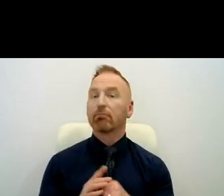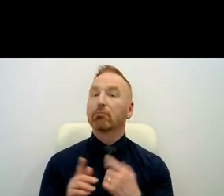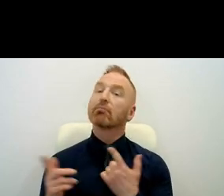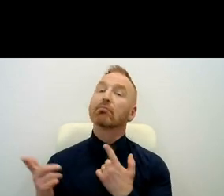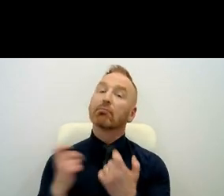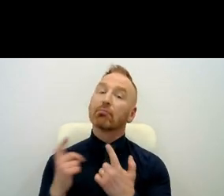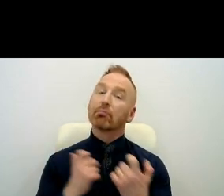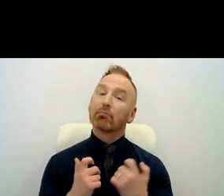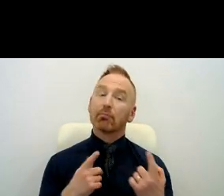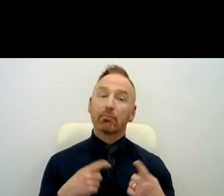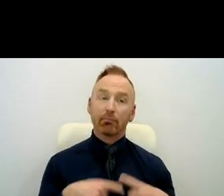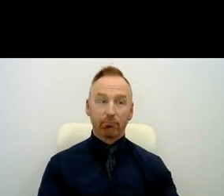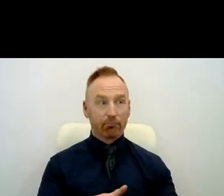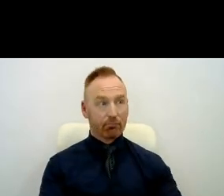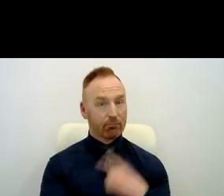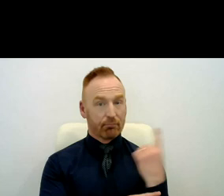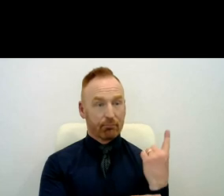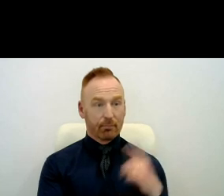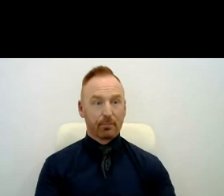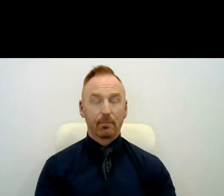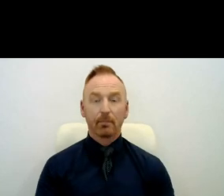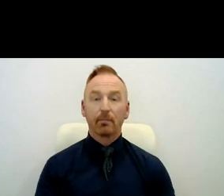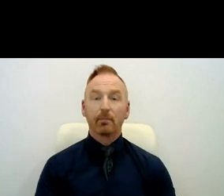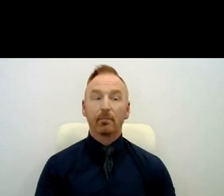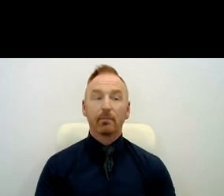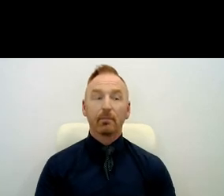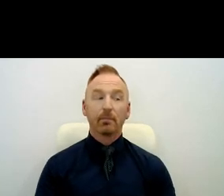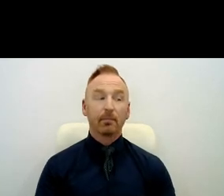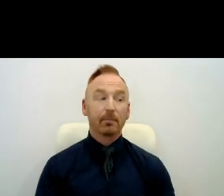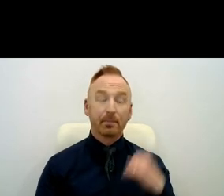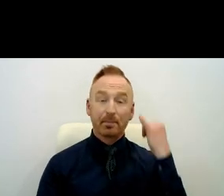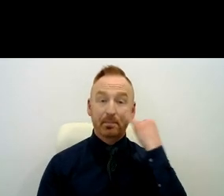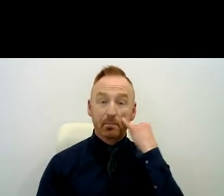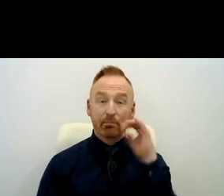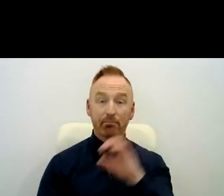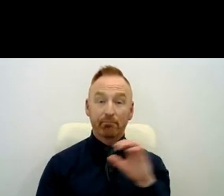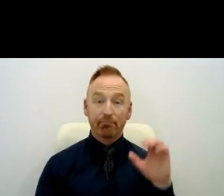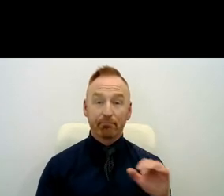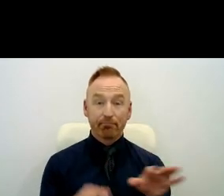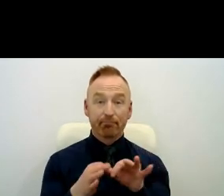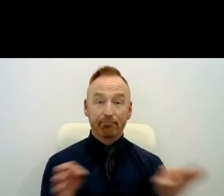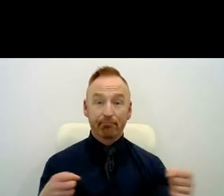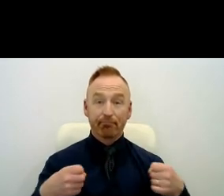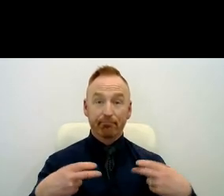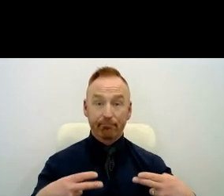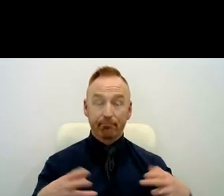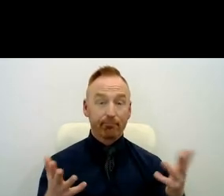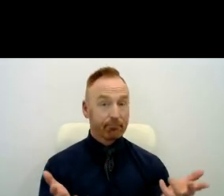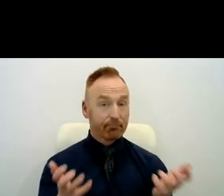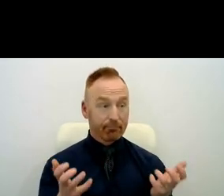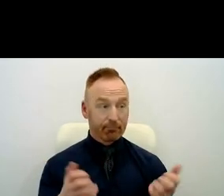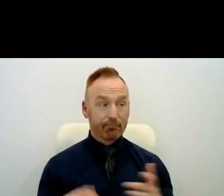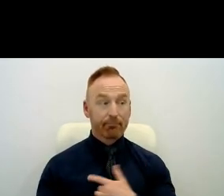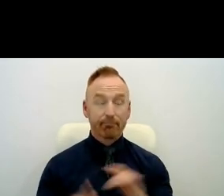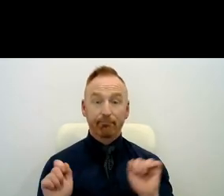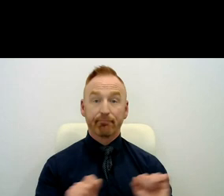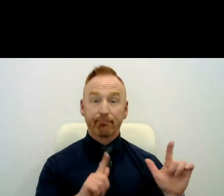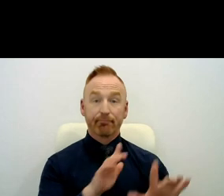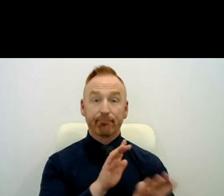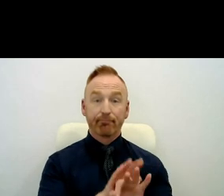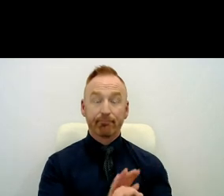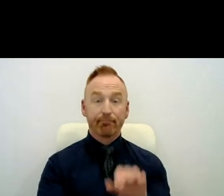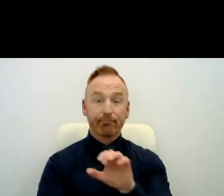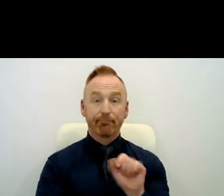questions during our time here today. For anyone wishing to turn on closed captions and subtitles, please